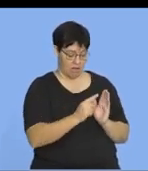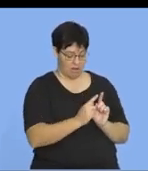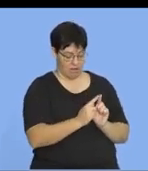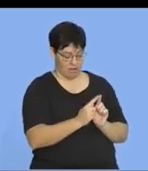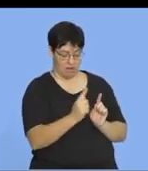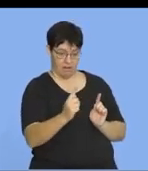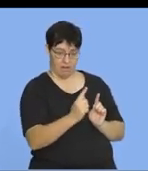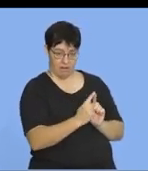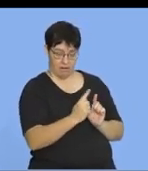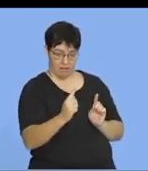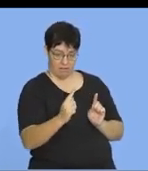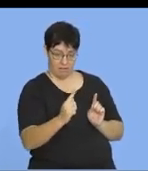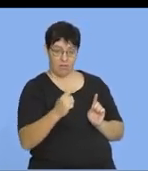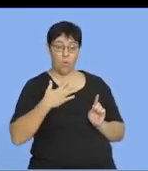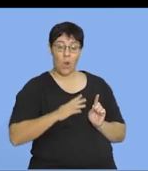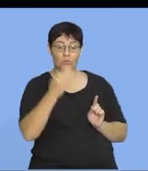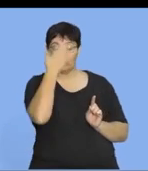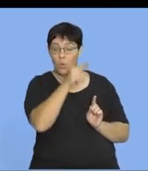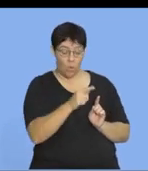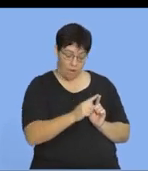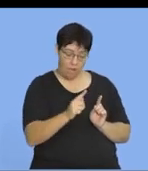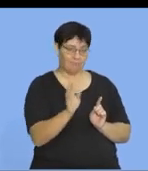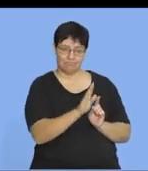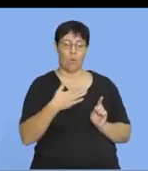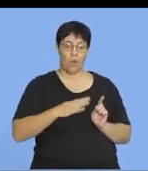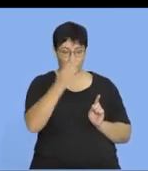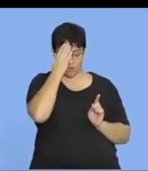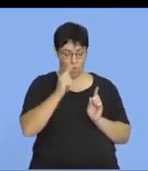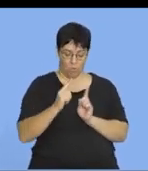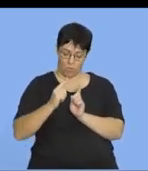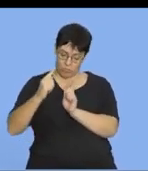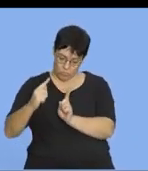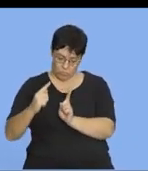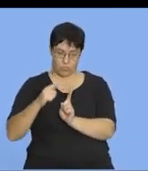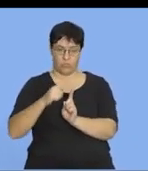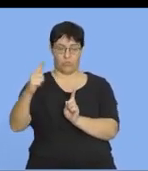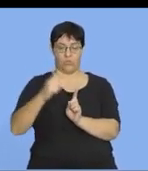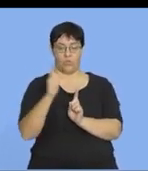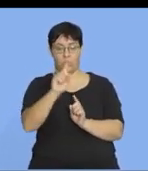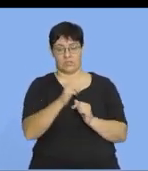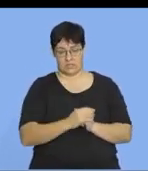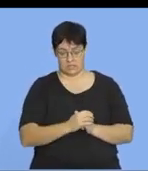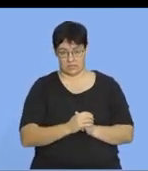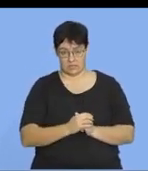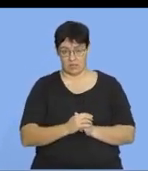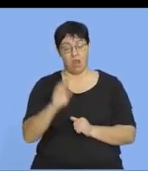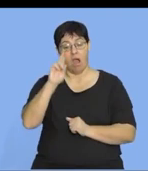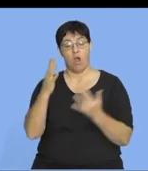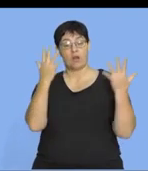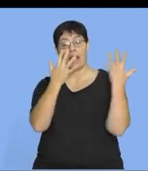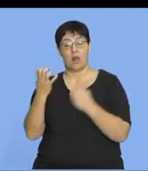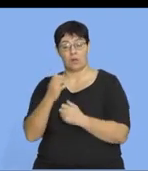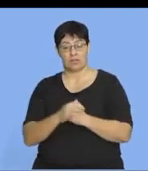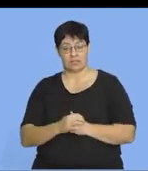the radius of the Earth. They want to know what this distance is. The R that